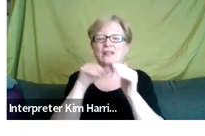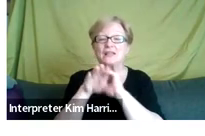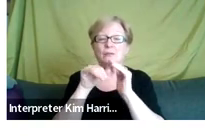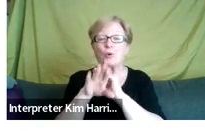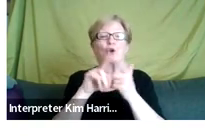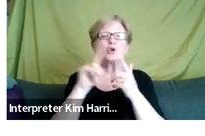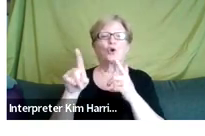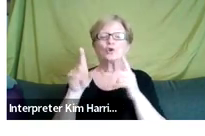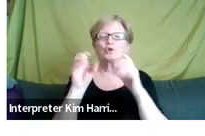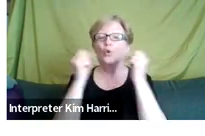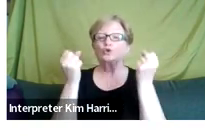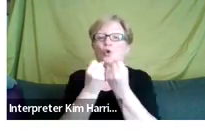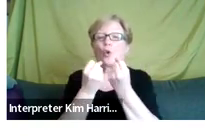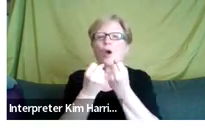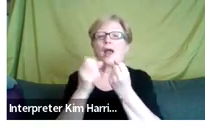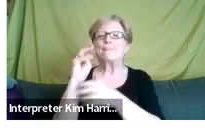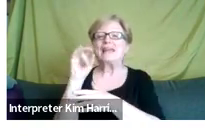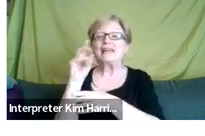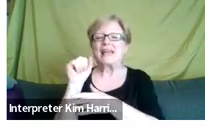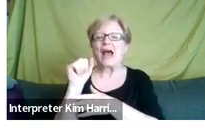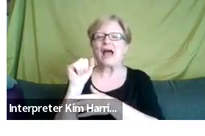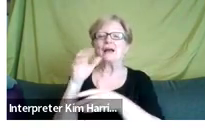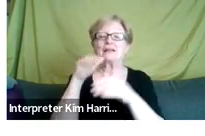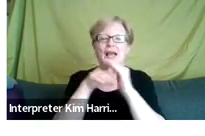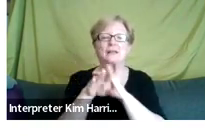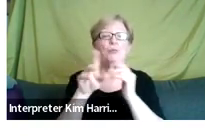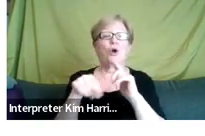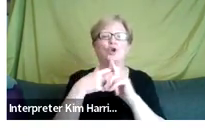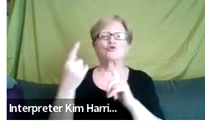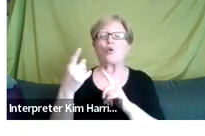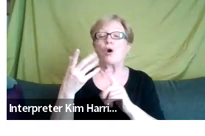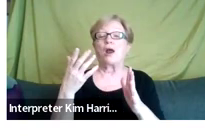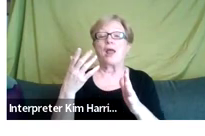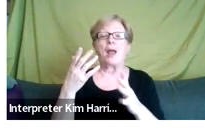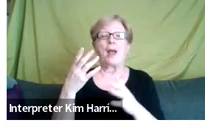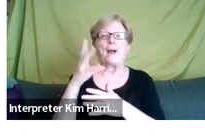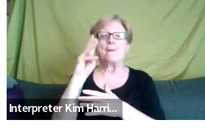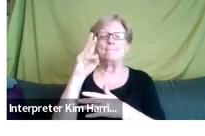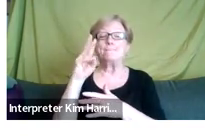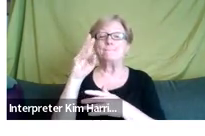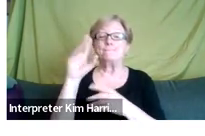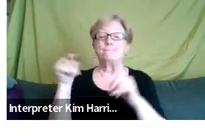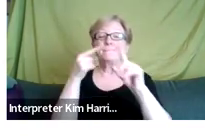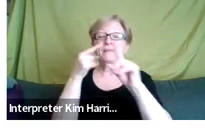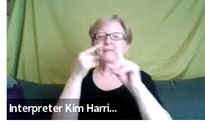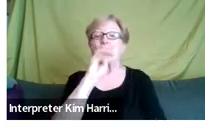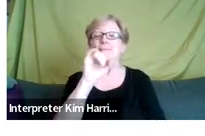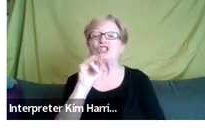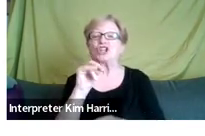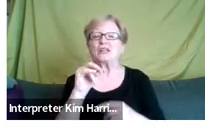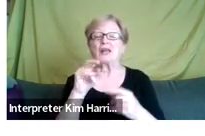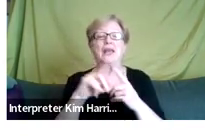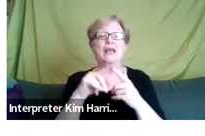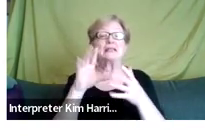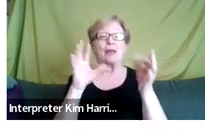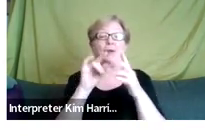social media is accessible, your mission statements online, provide accommodations for people with both visible